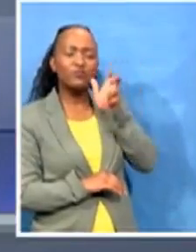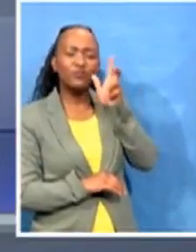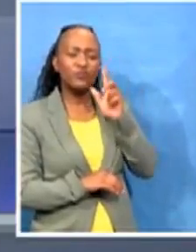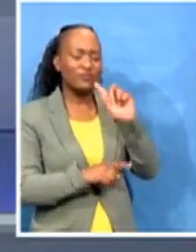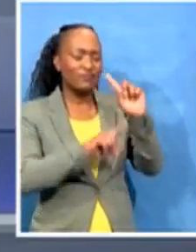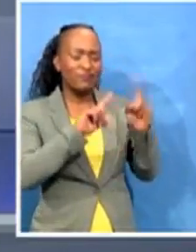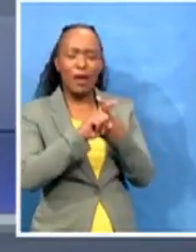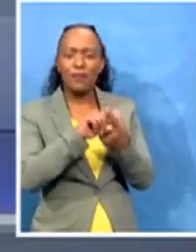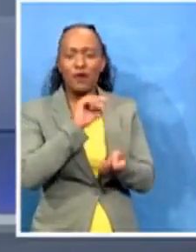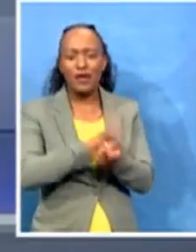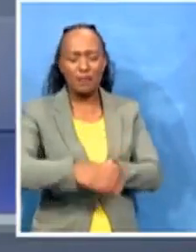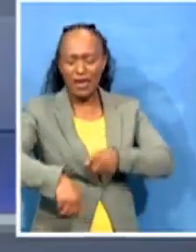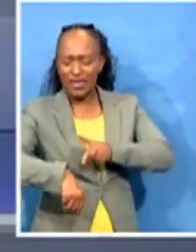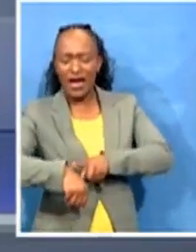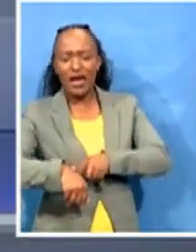place? Yes.